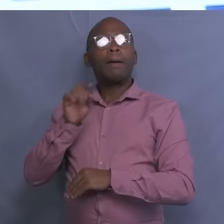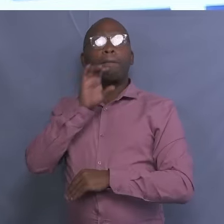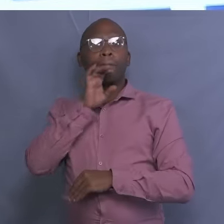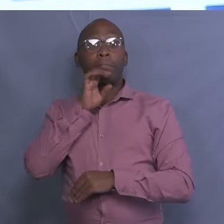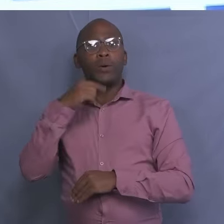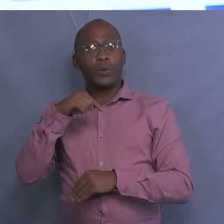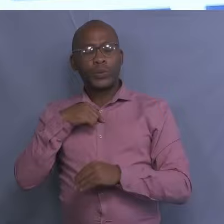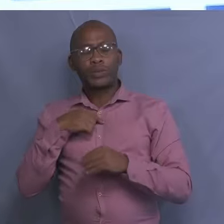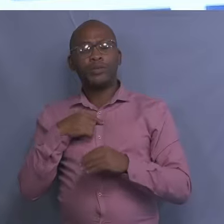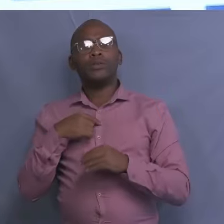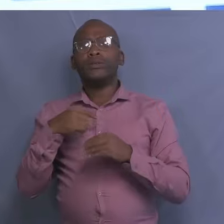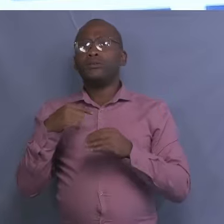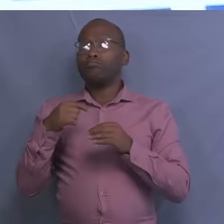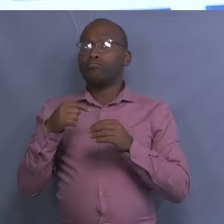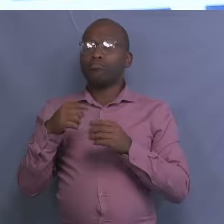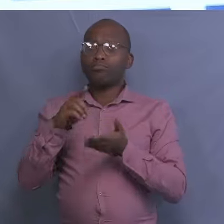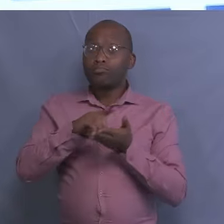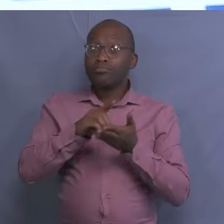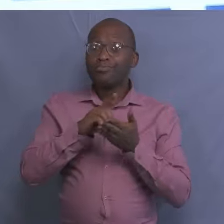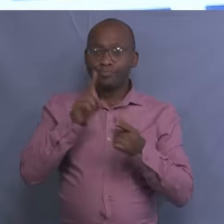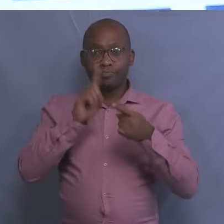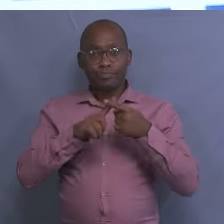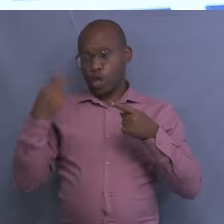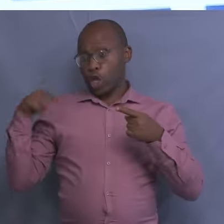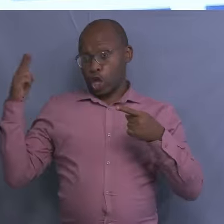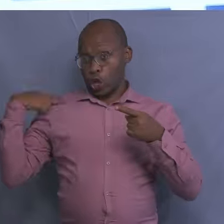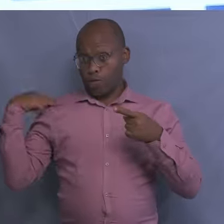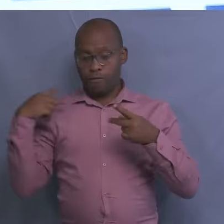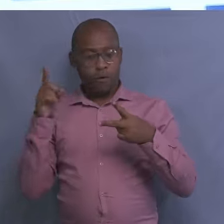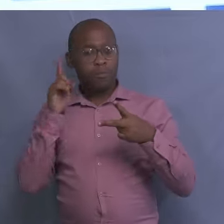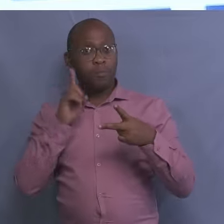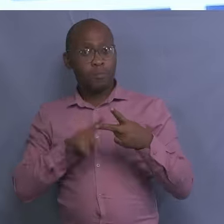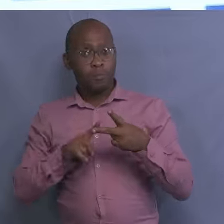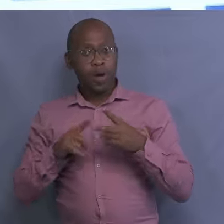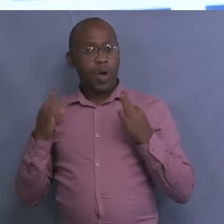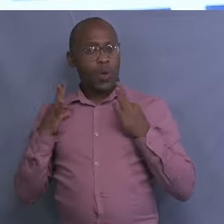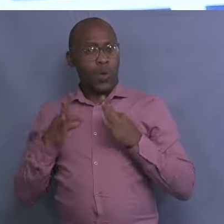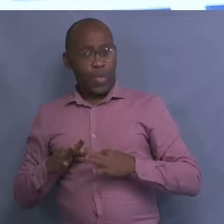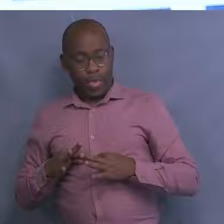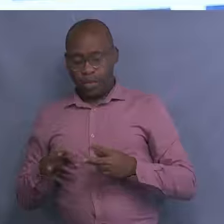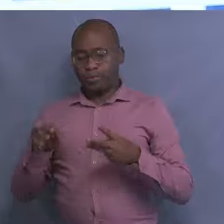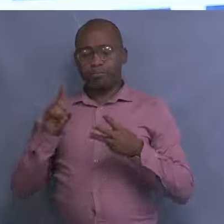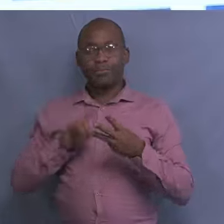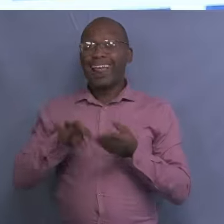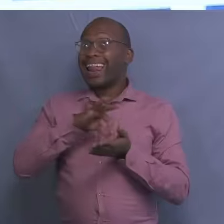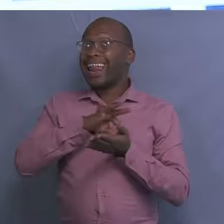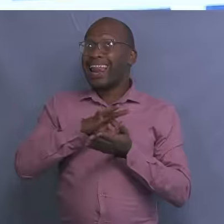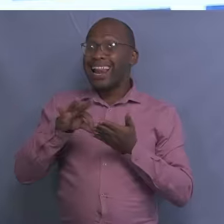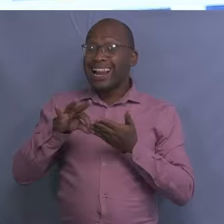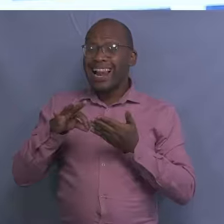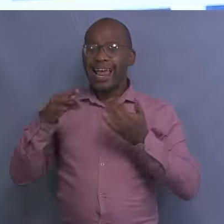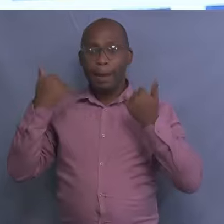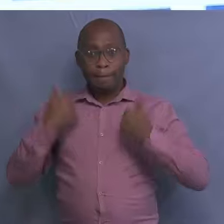three components: uniforms and their dress code, personal hygiene and grooming, and lastly,